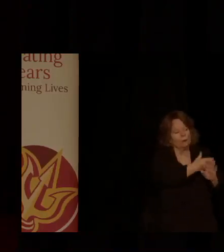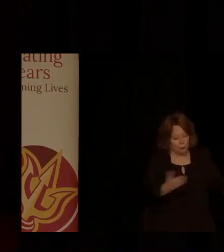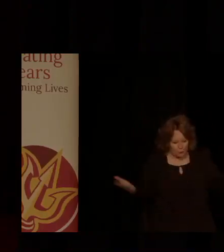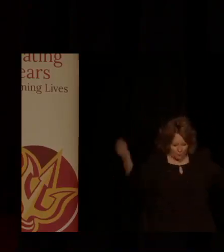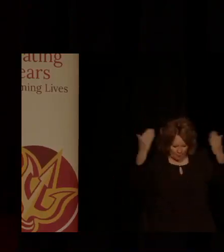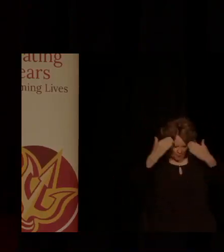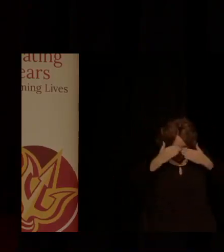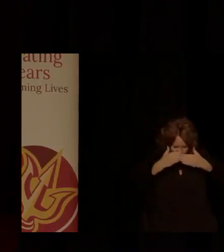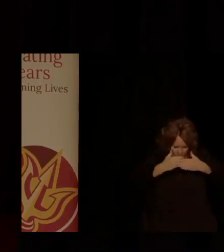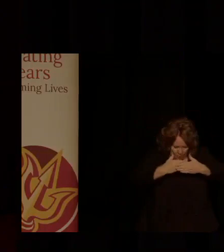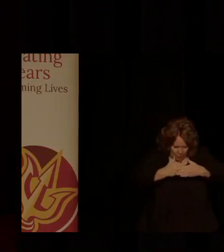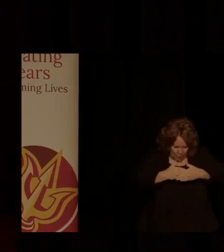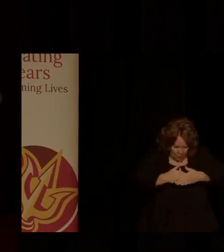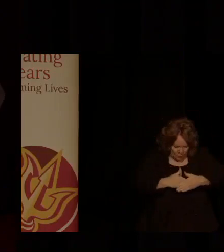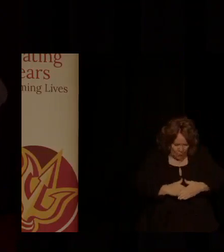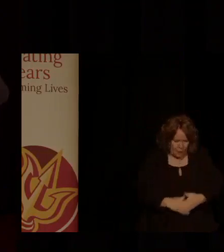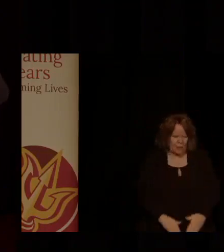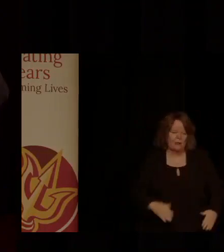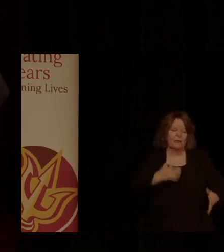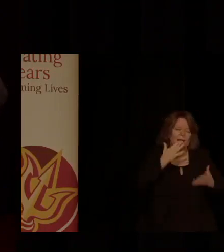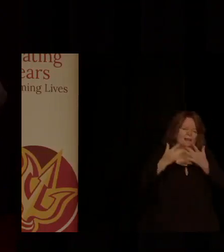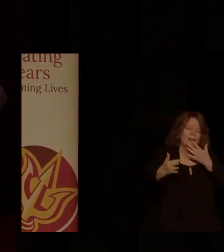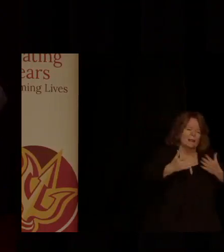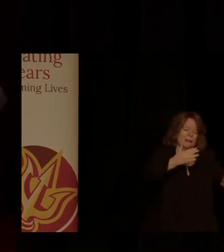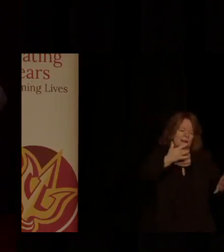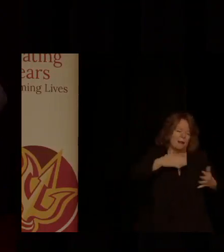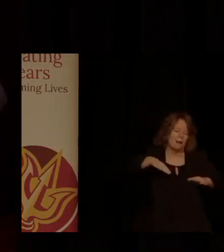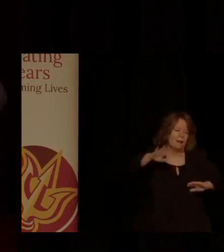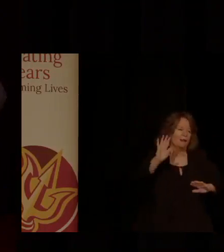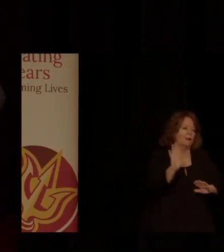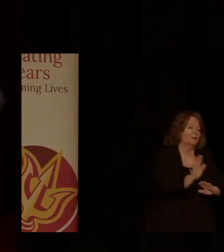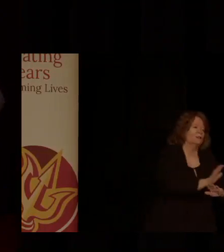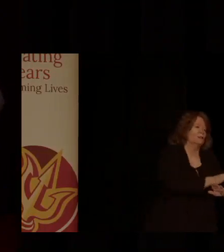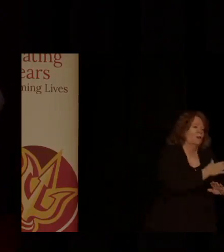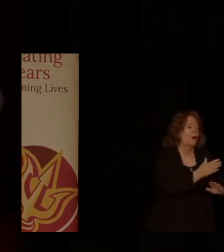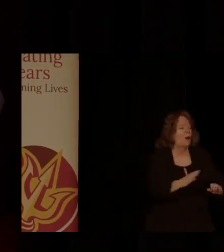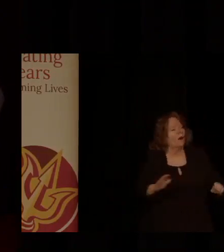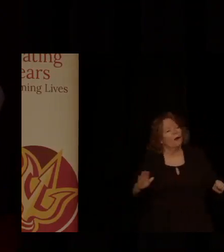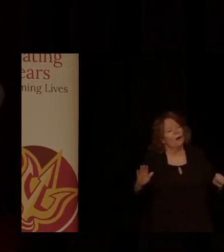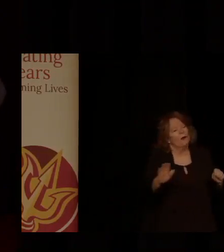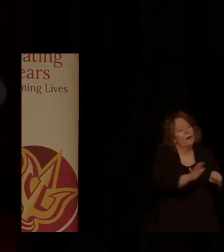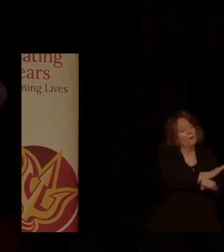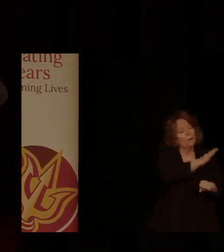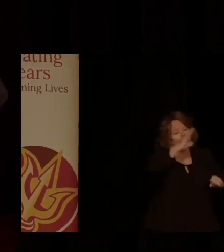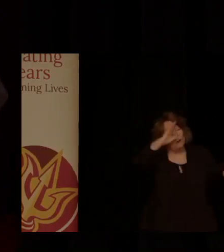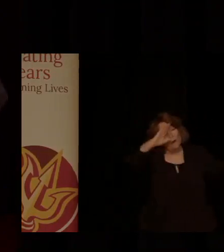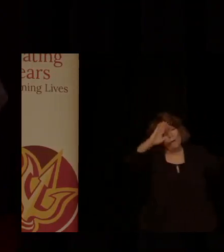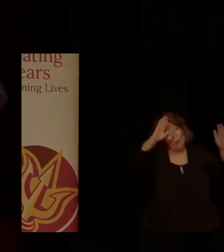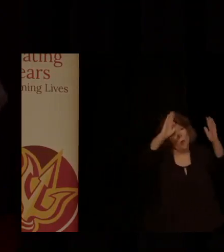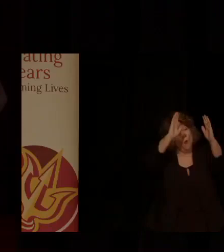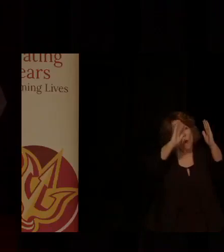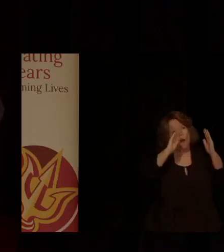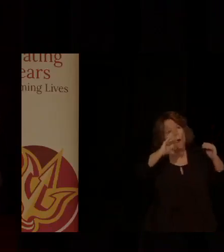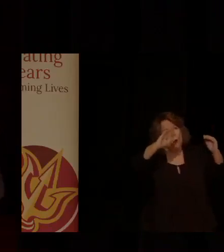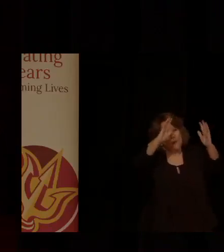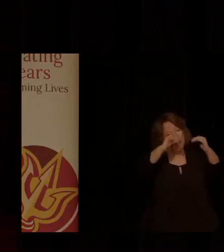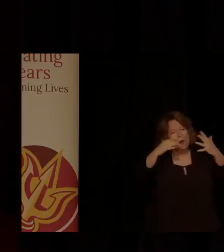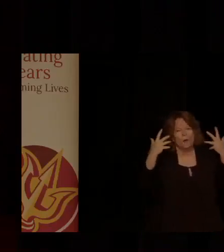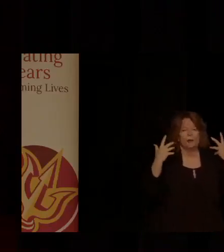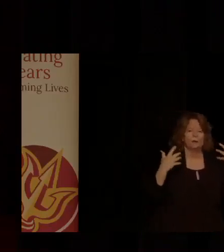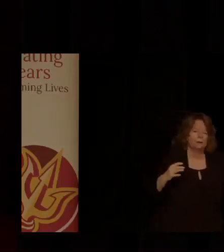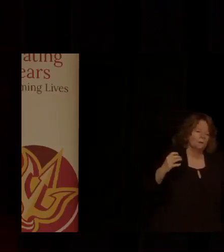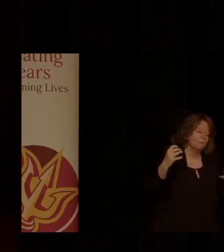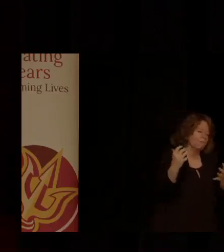taught us. Sing a song full of the hope that